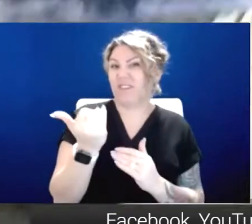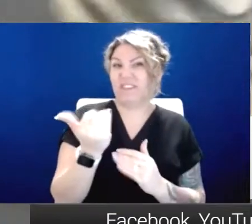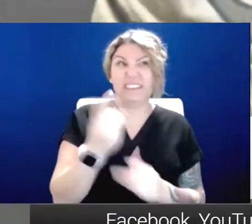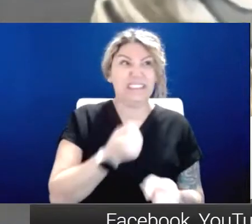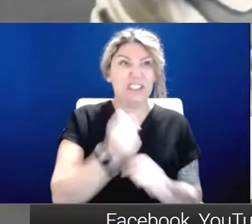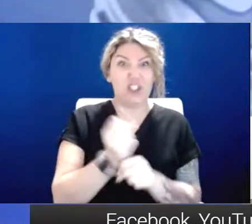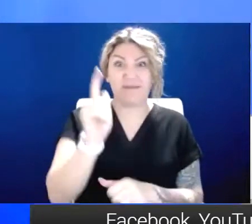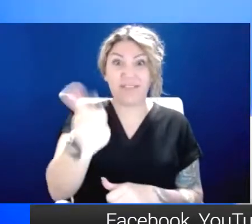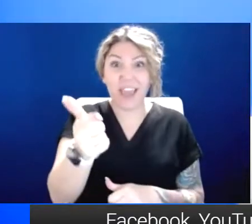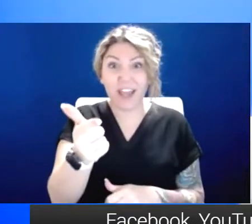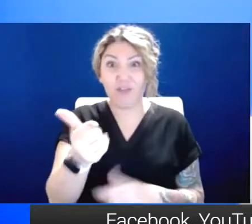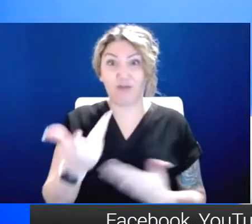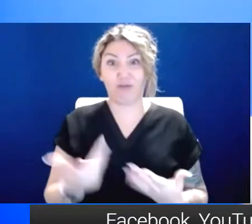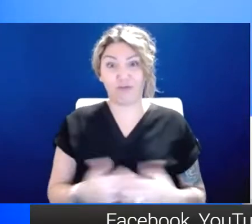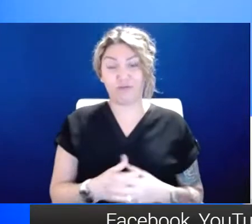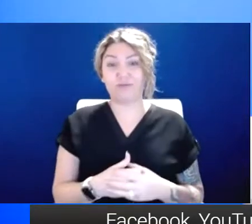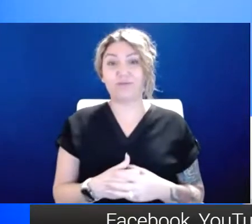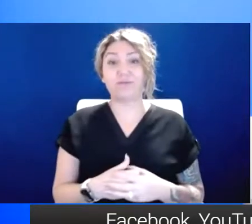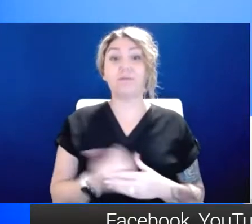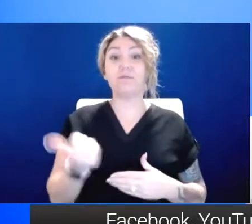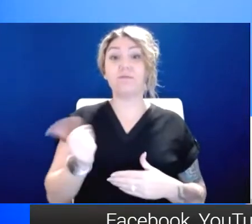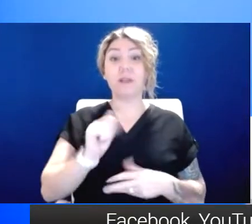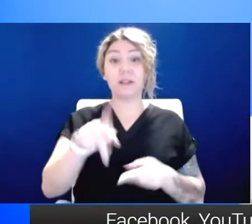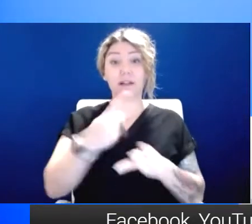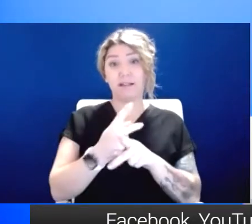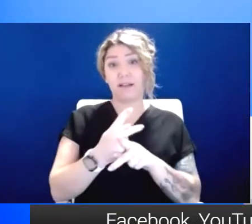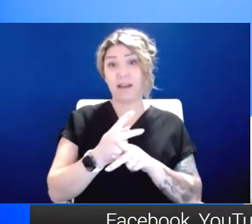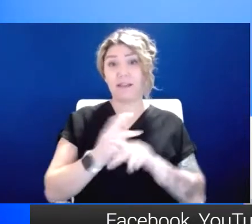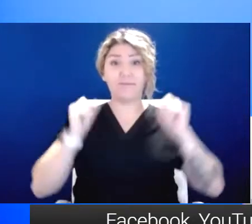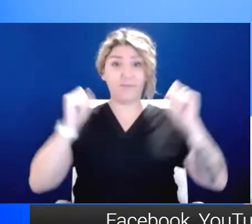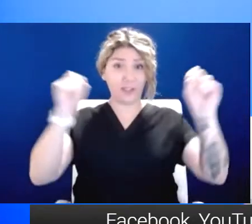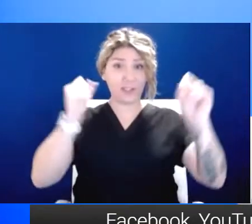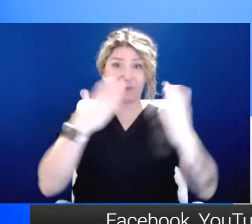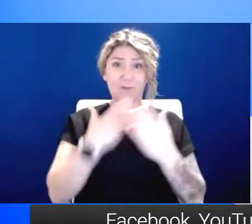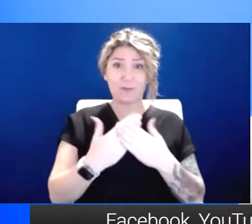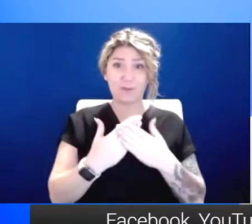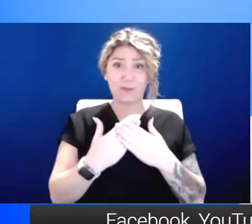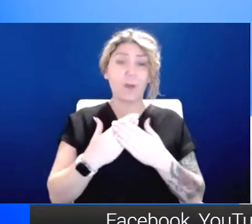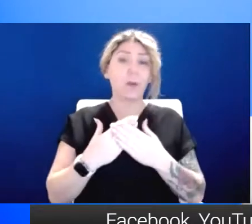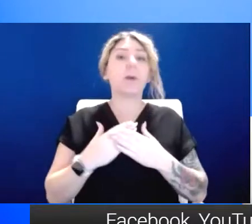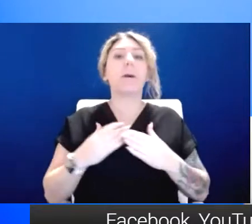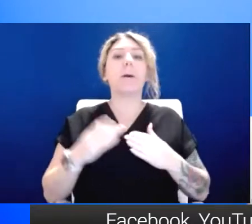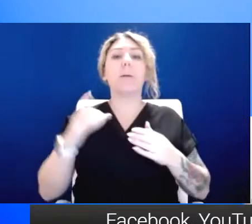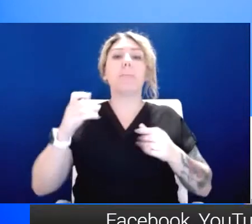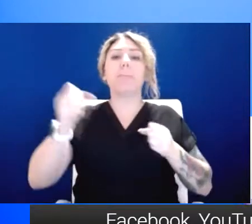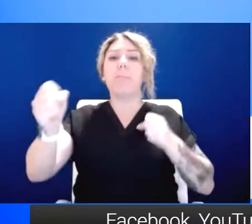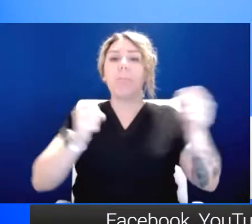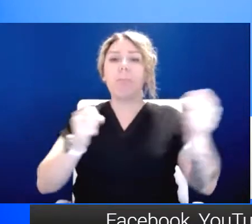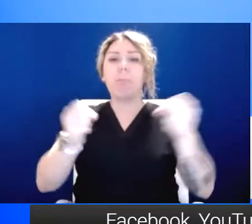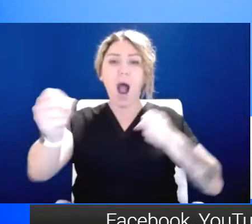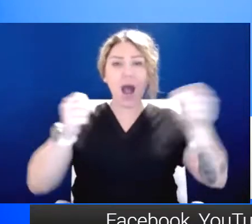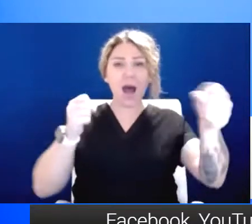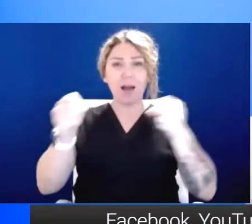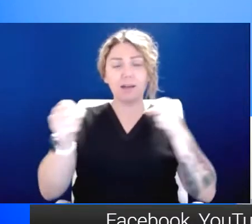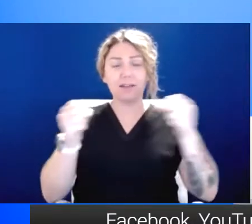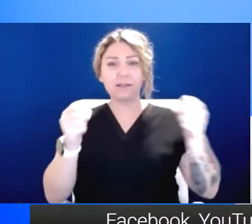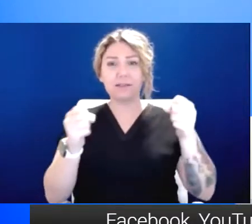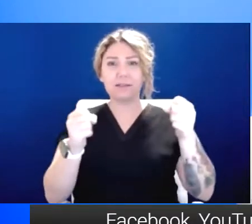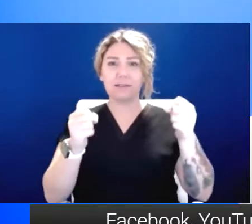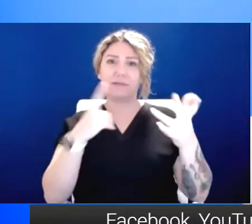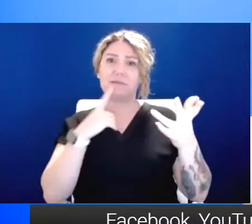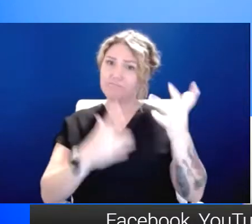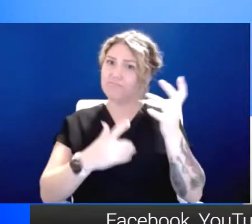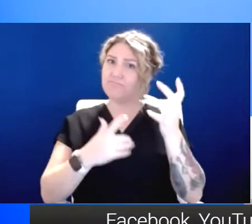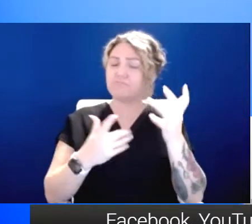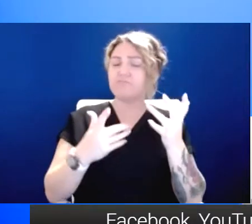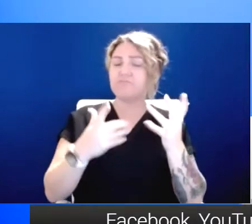down the road. Any kind of exercise is good. Boxing has become one of the main things that is being done because